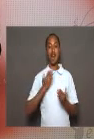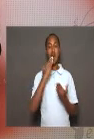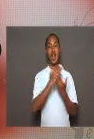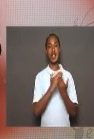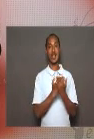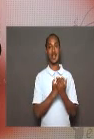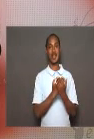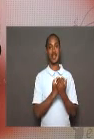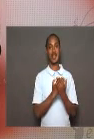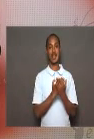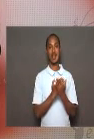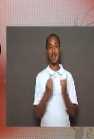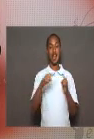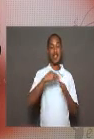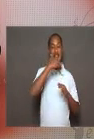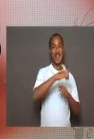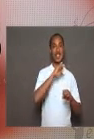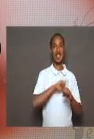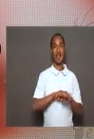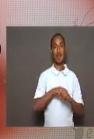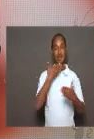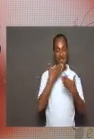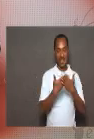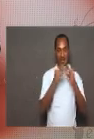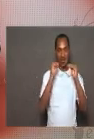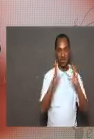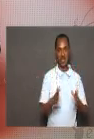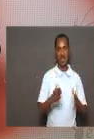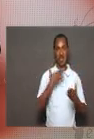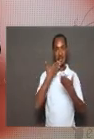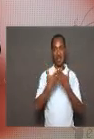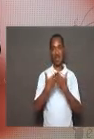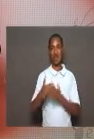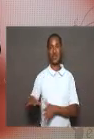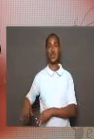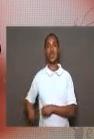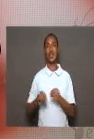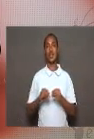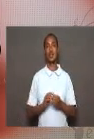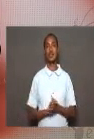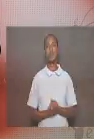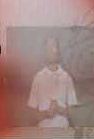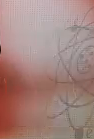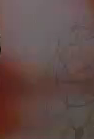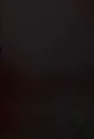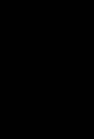our lesson. Until next time, thank you, teacher. Thank you, students.